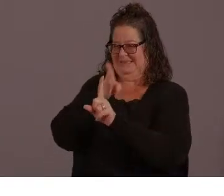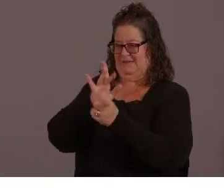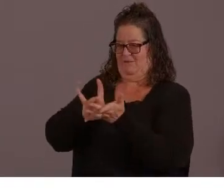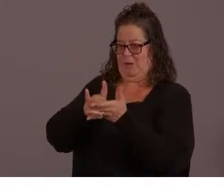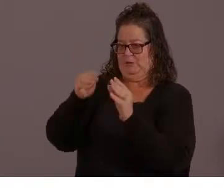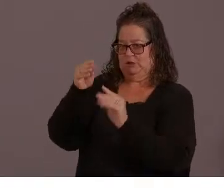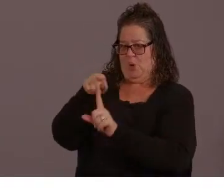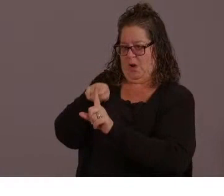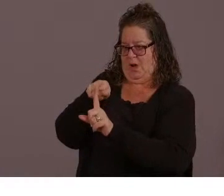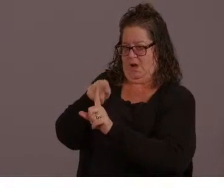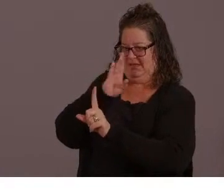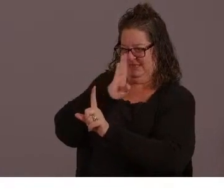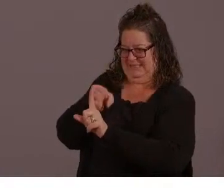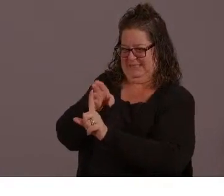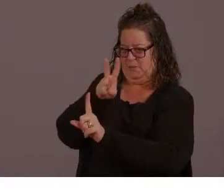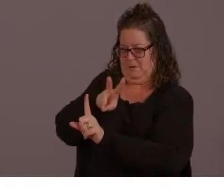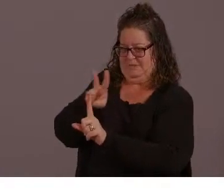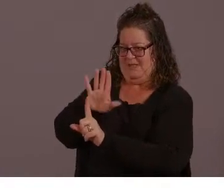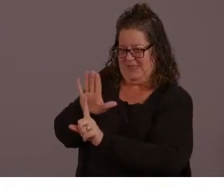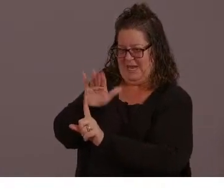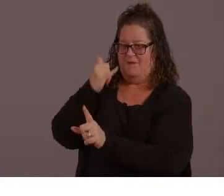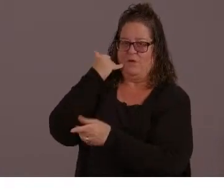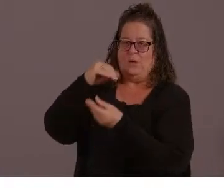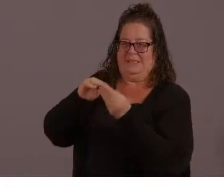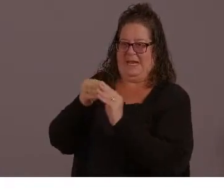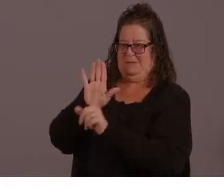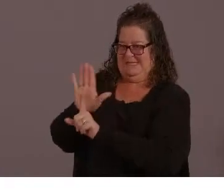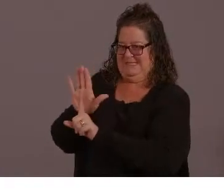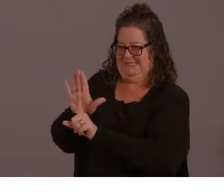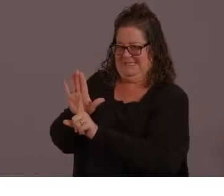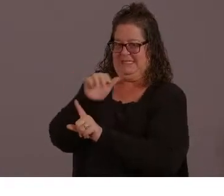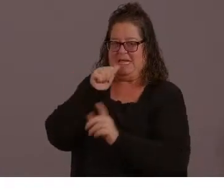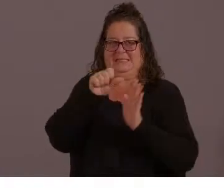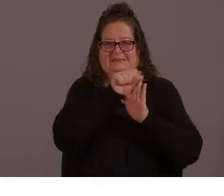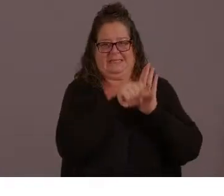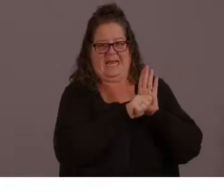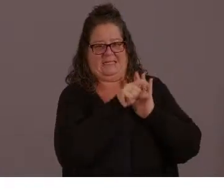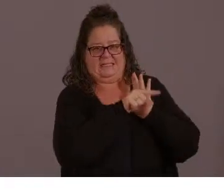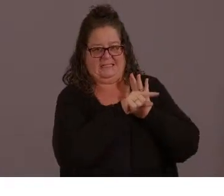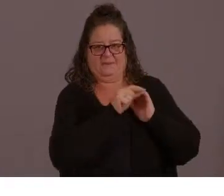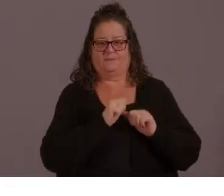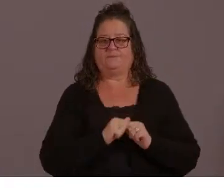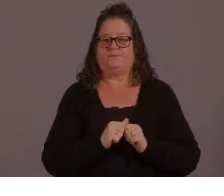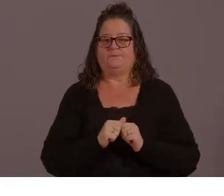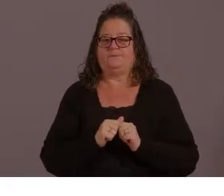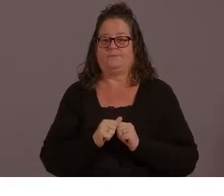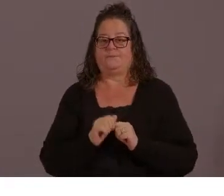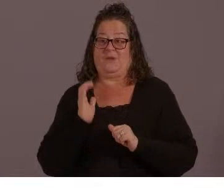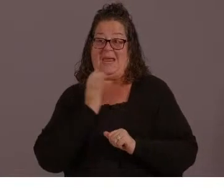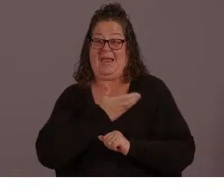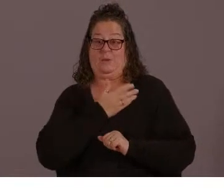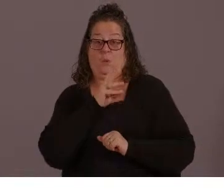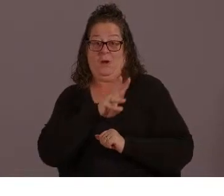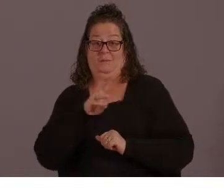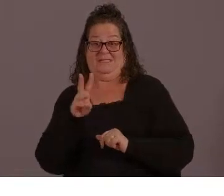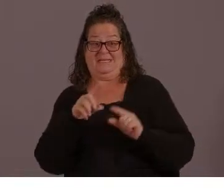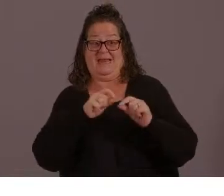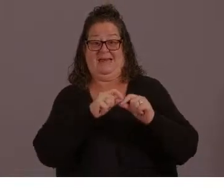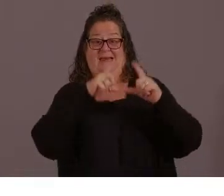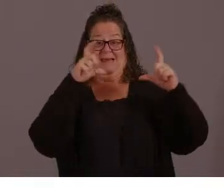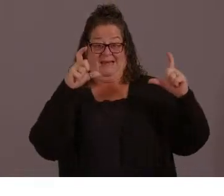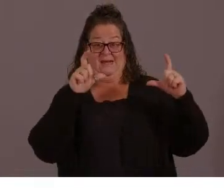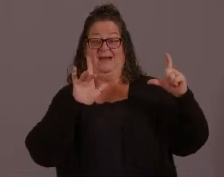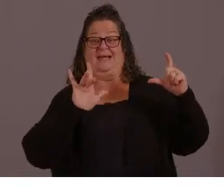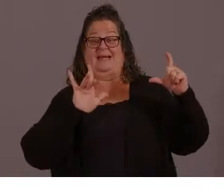the pharmacies, each of the pharmacies' websites, and we do link in our Find Vaccine locator to their